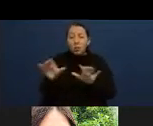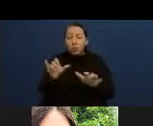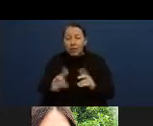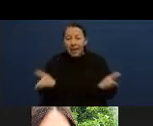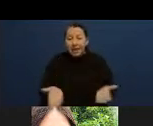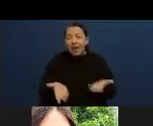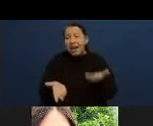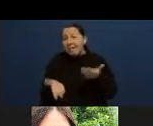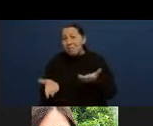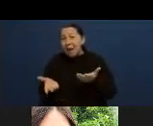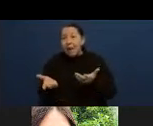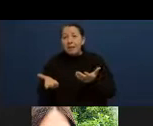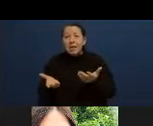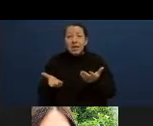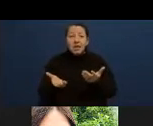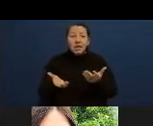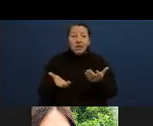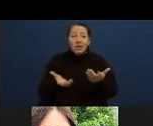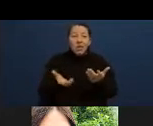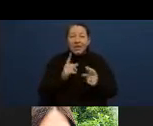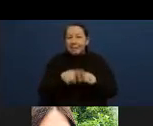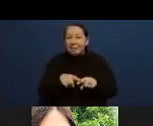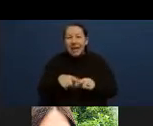on your COVID levels and safety to be able to do it.